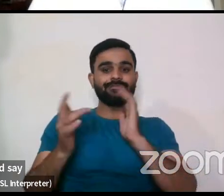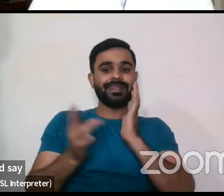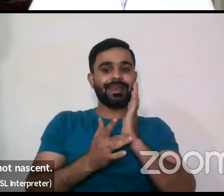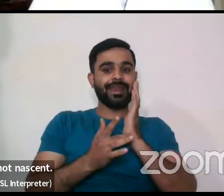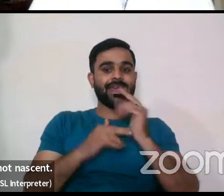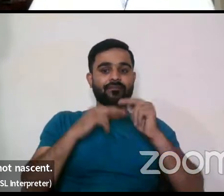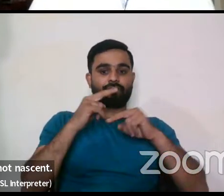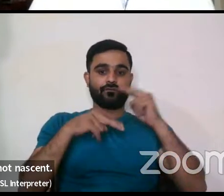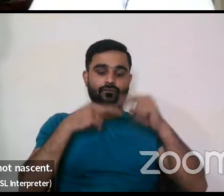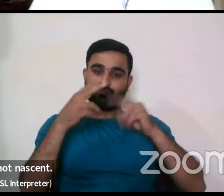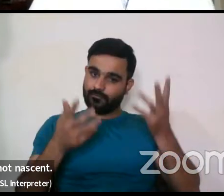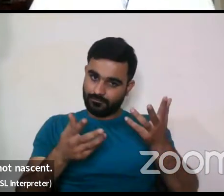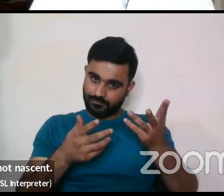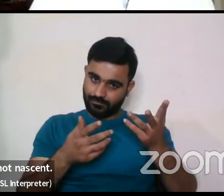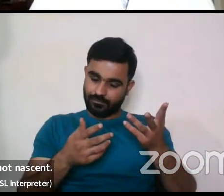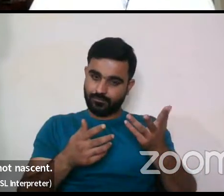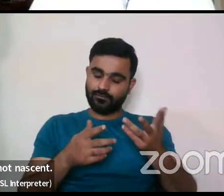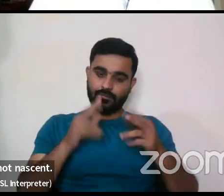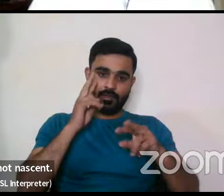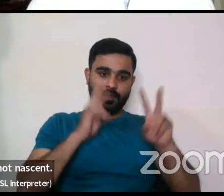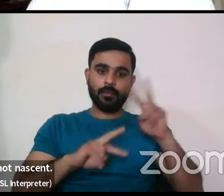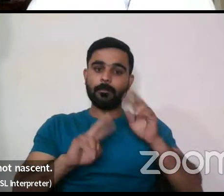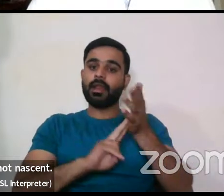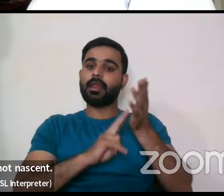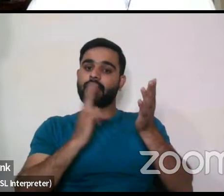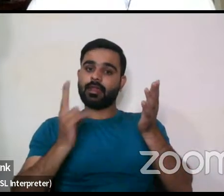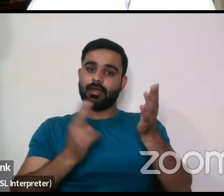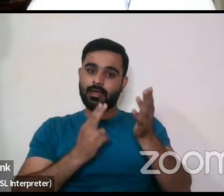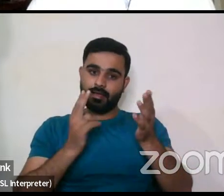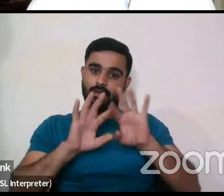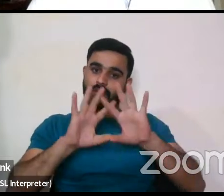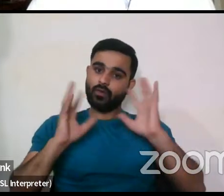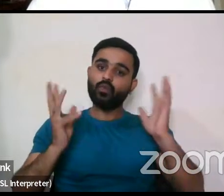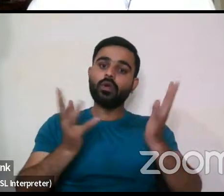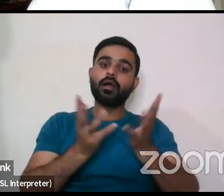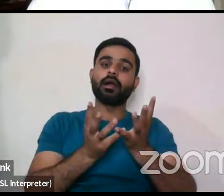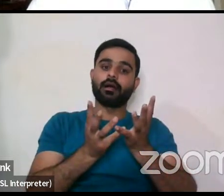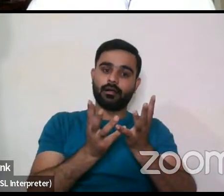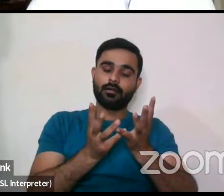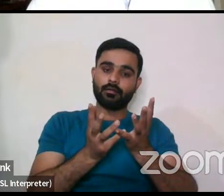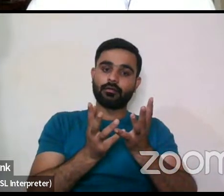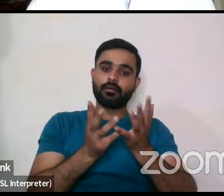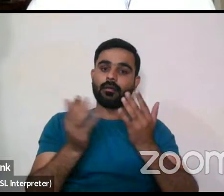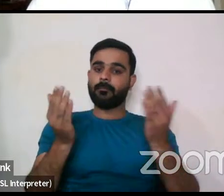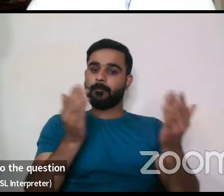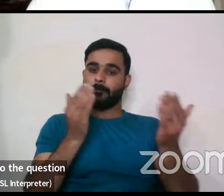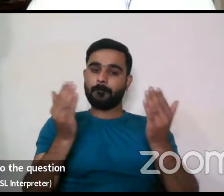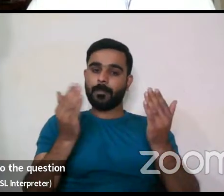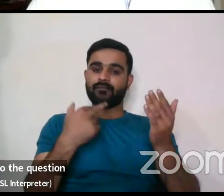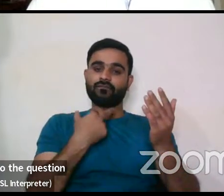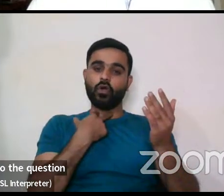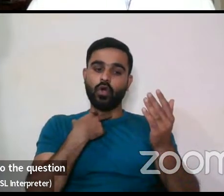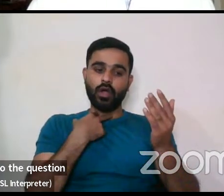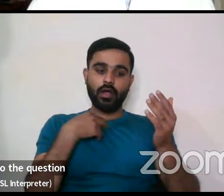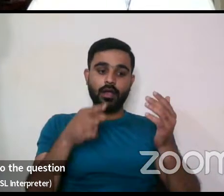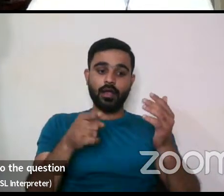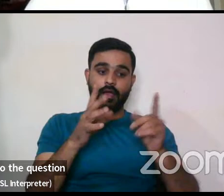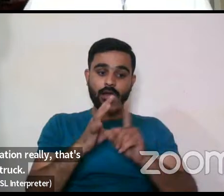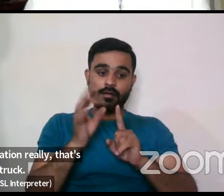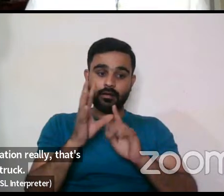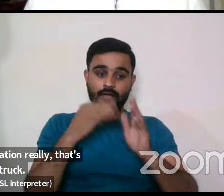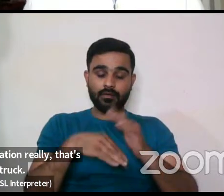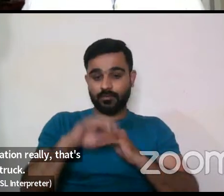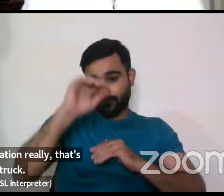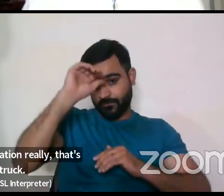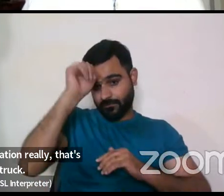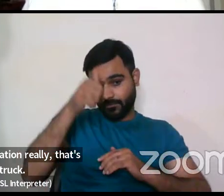I think there also the question will be between nationalism and globalization, really. That's where the balance will be struck. What kind of, will India